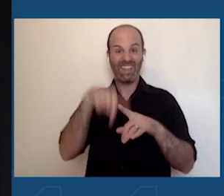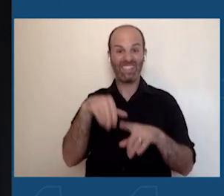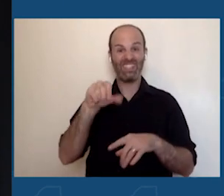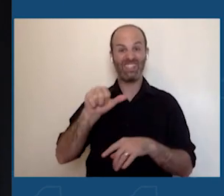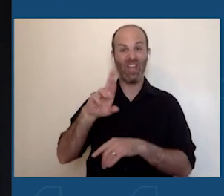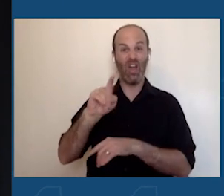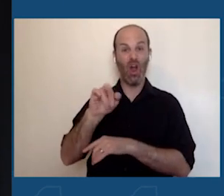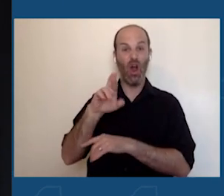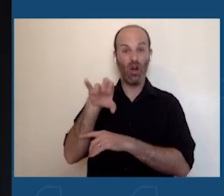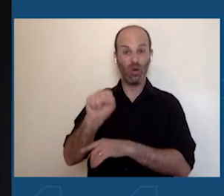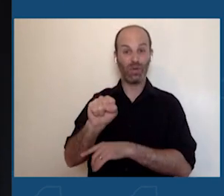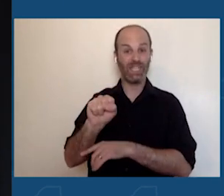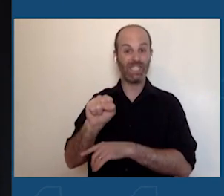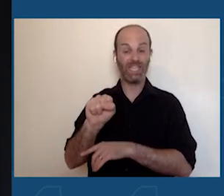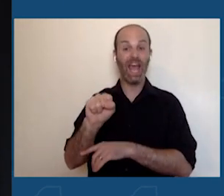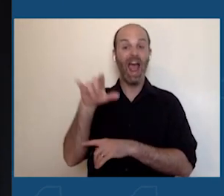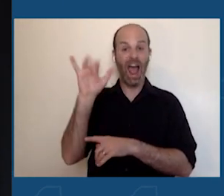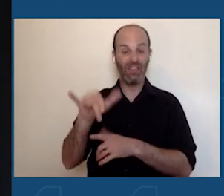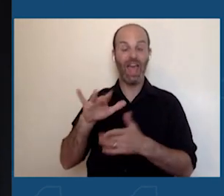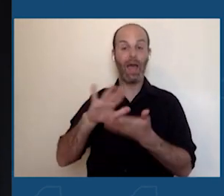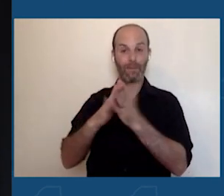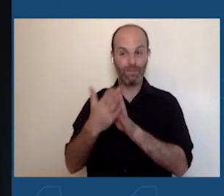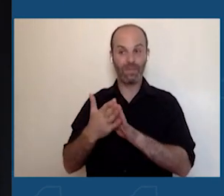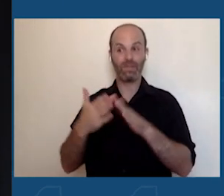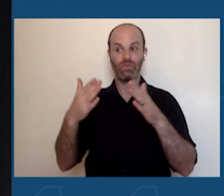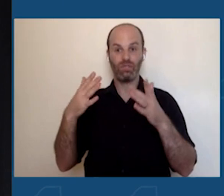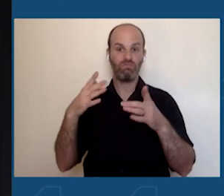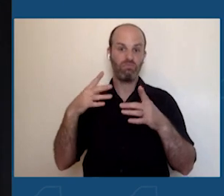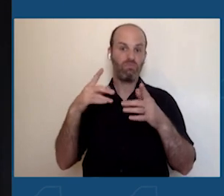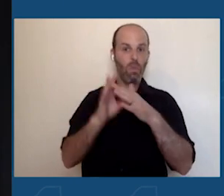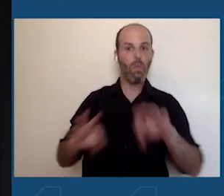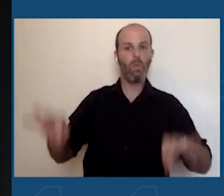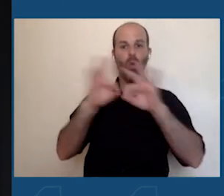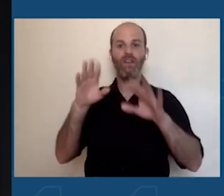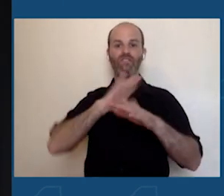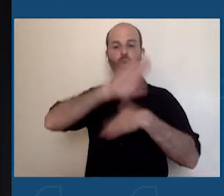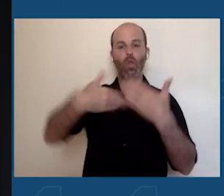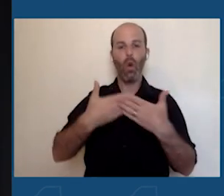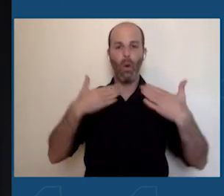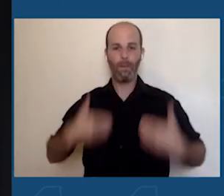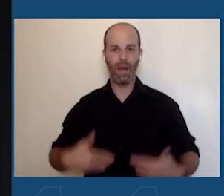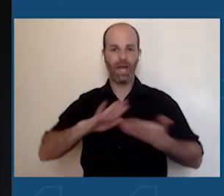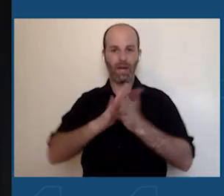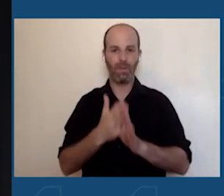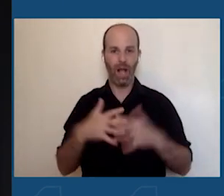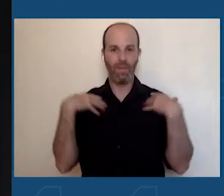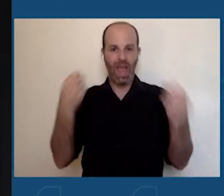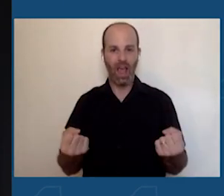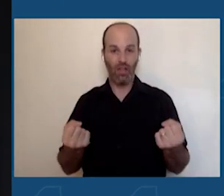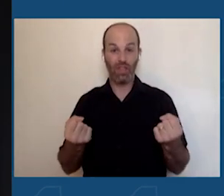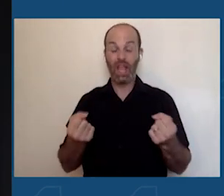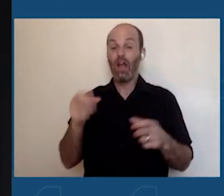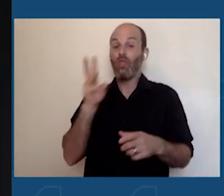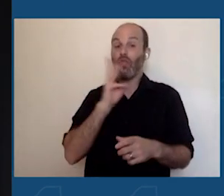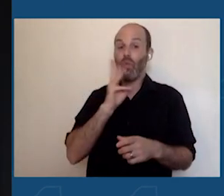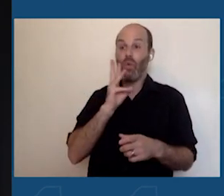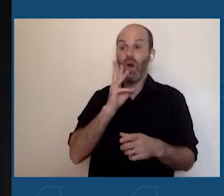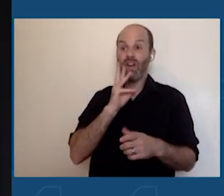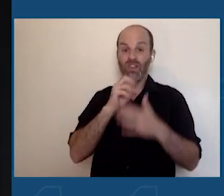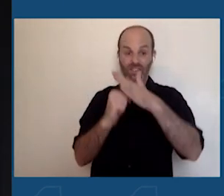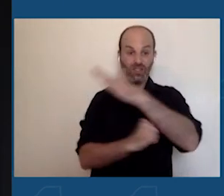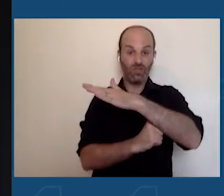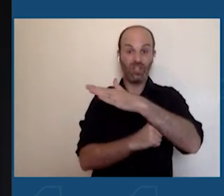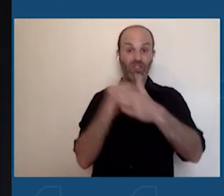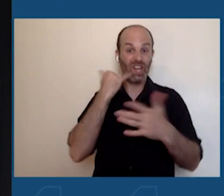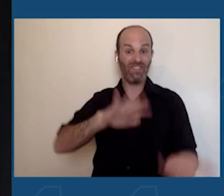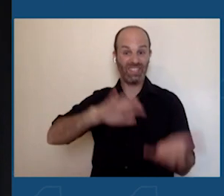not going to be healthy. And that's really what water infrastructure is all about, the unseen infrastructure, that when it goes wrong, right, when you're